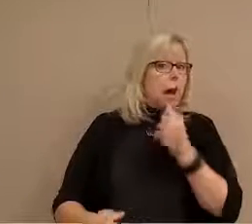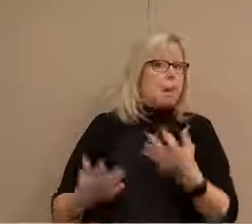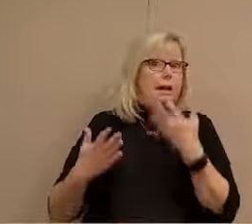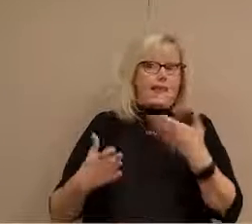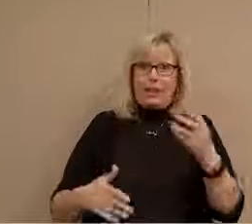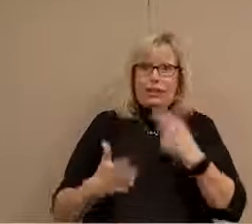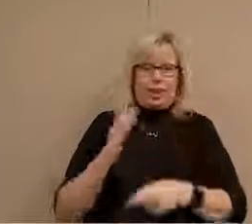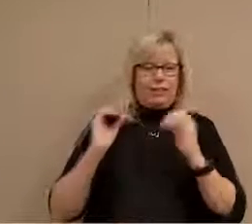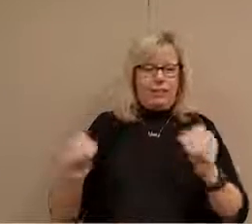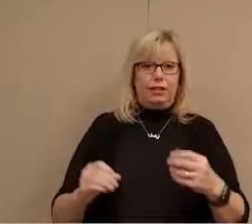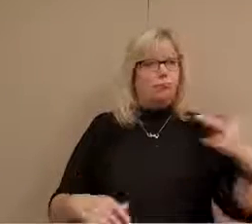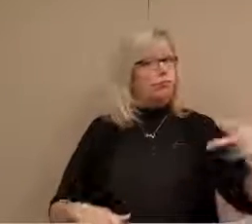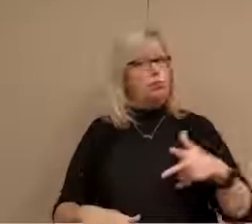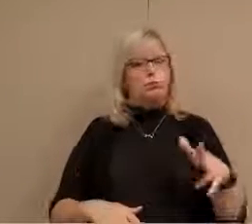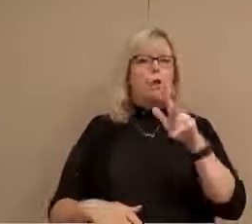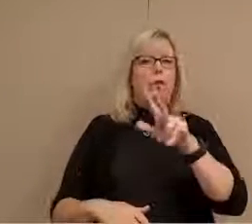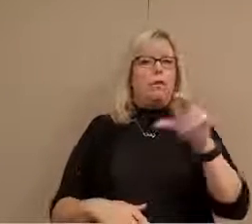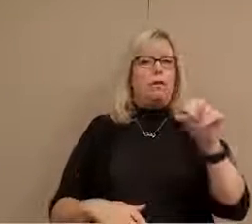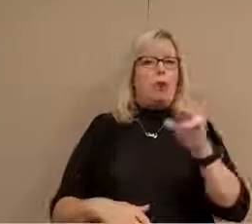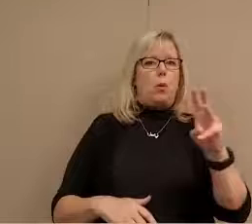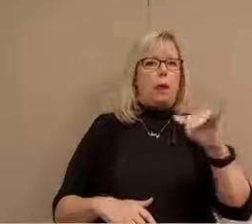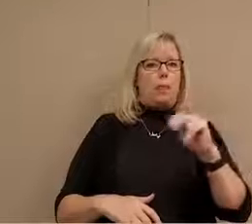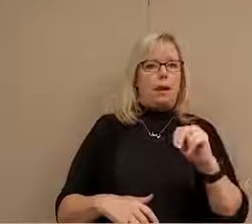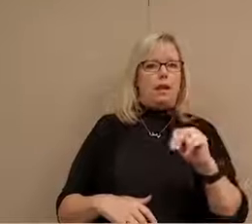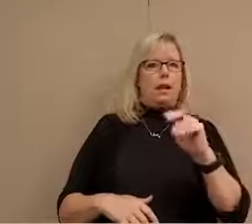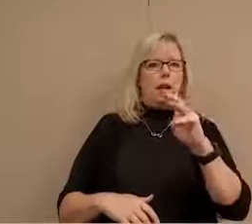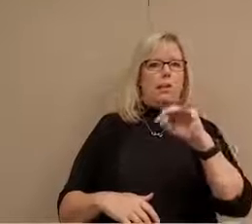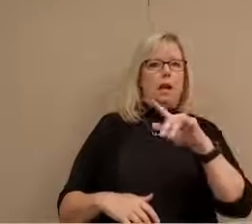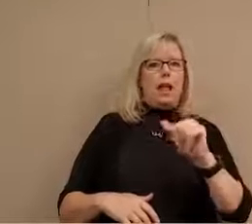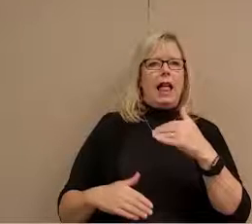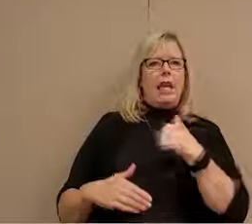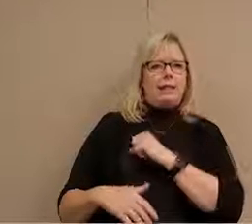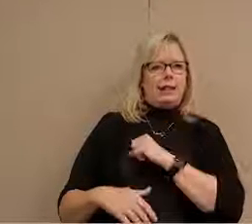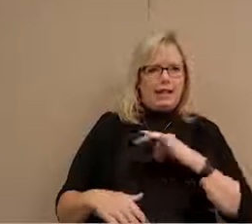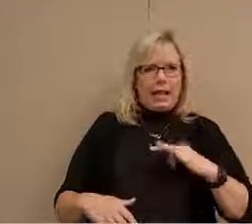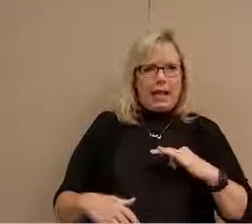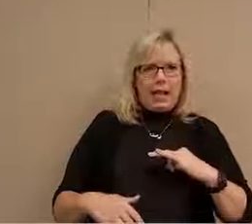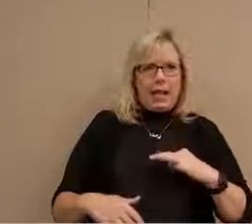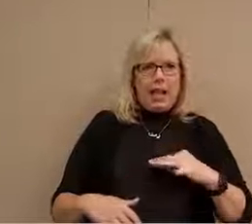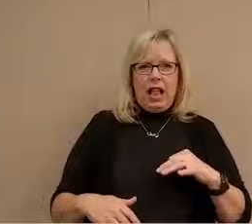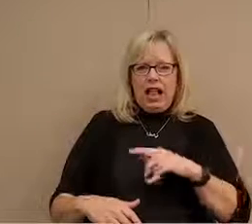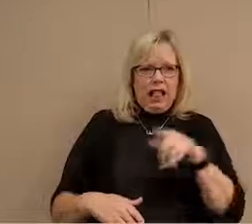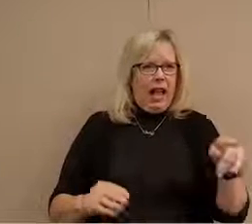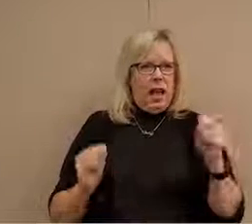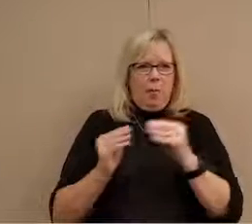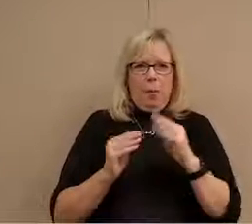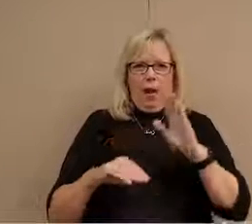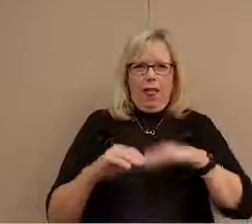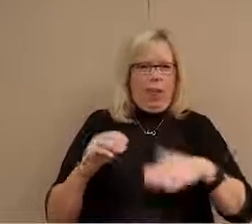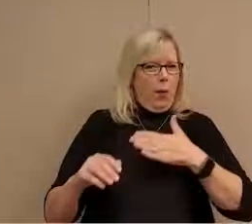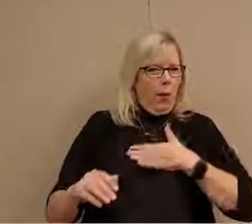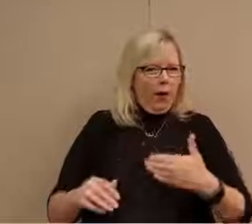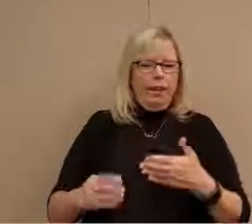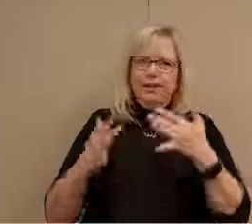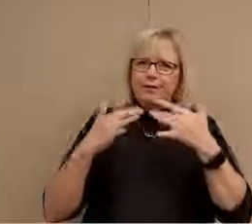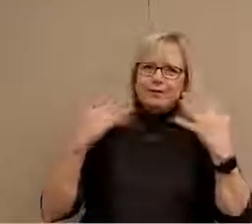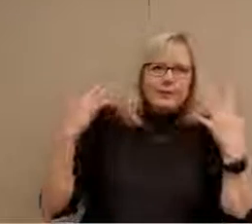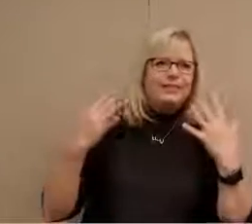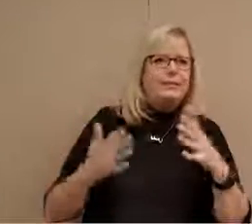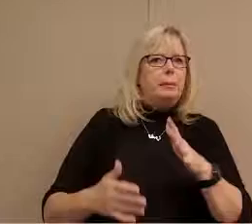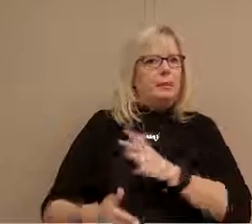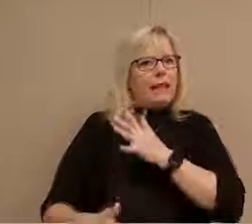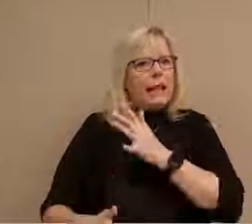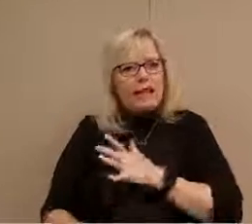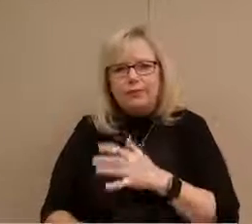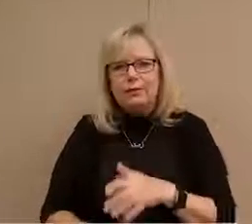but just pull up 330 West Main. Mila has the staff there that is more than willing. They're nice. They're polite.